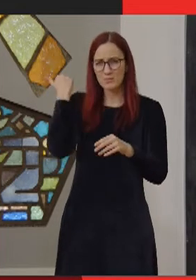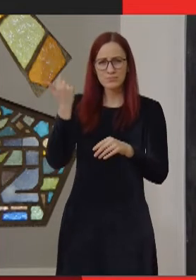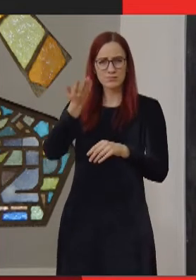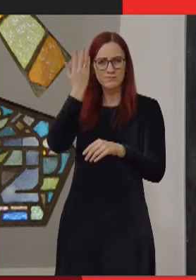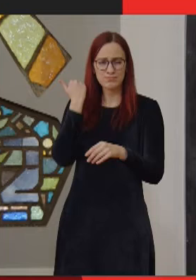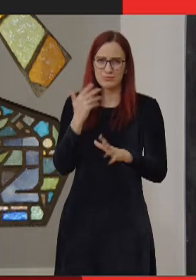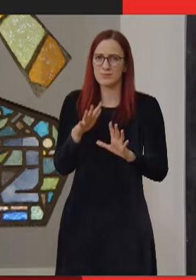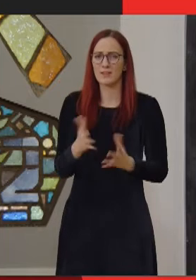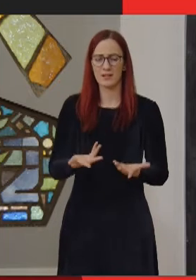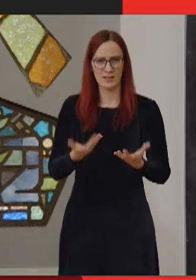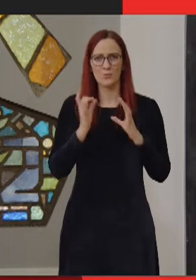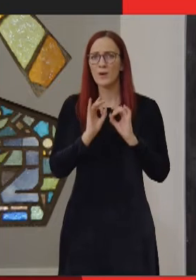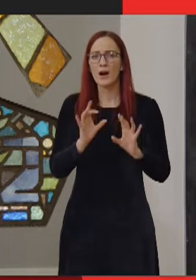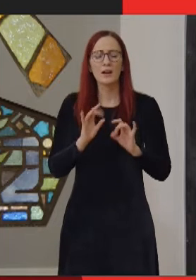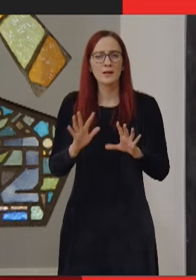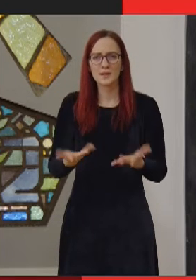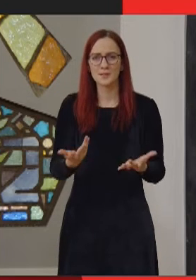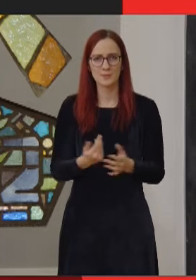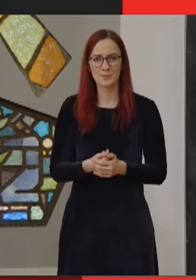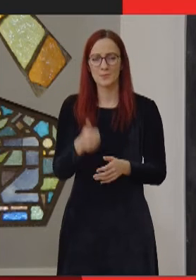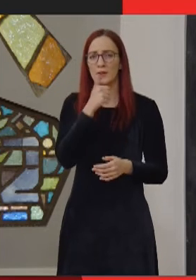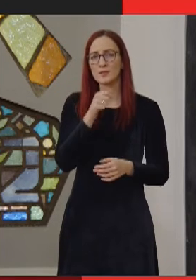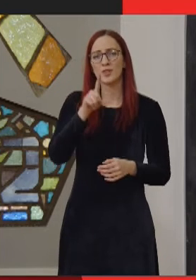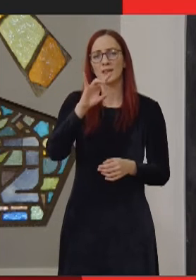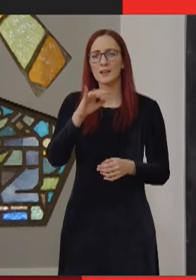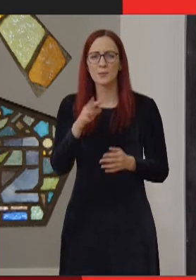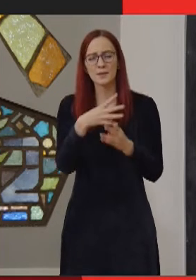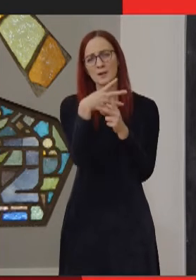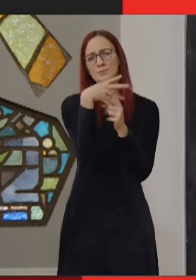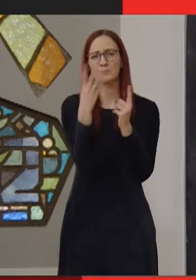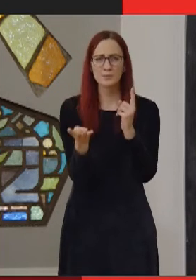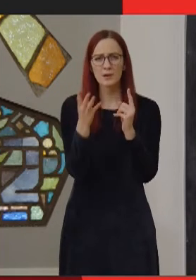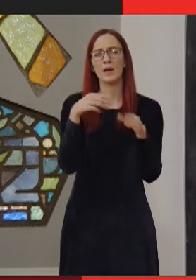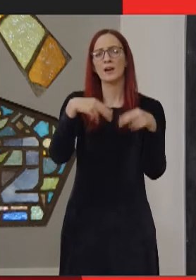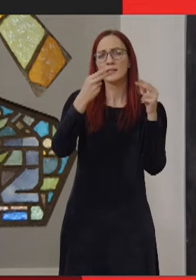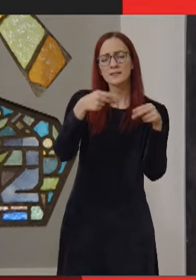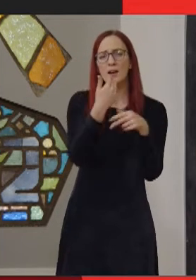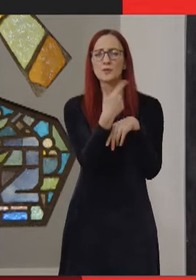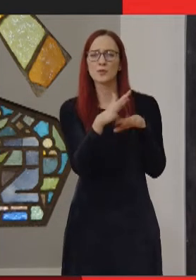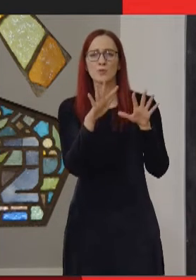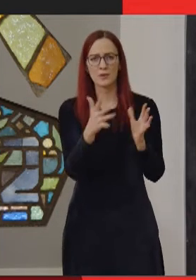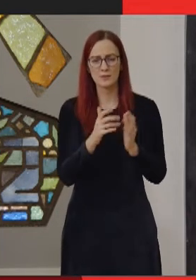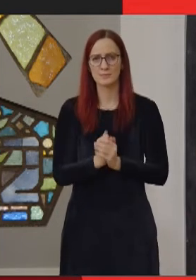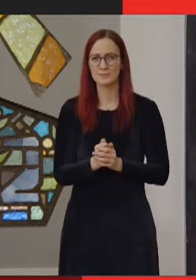itself on such convictions, and I see no need to discuss that.